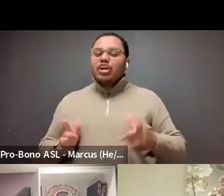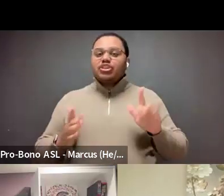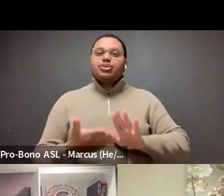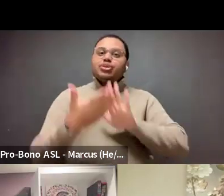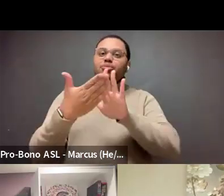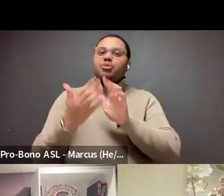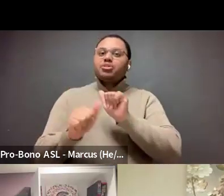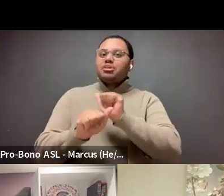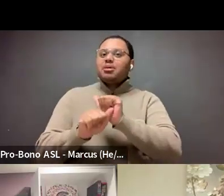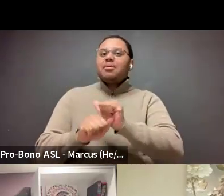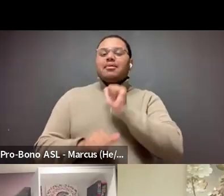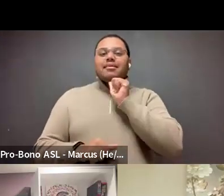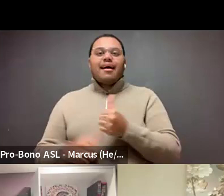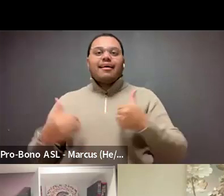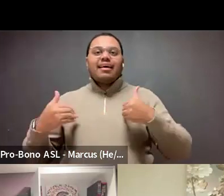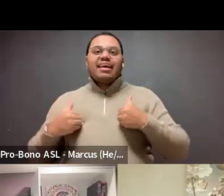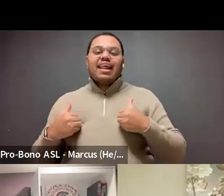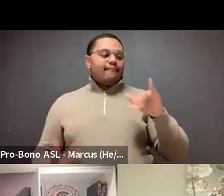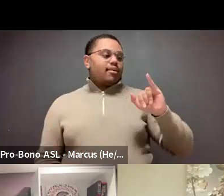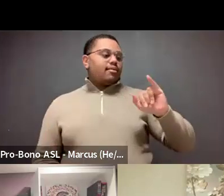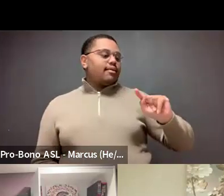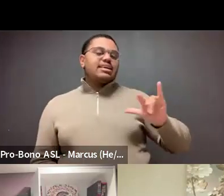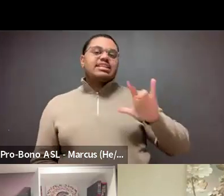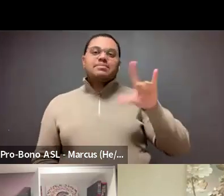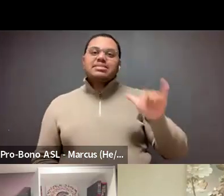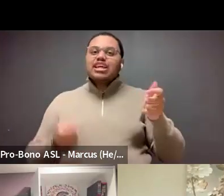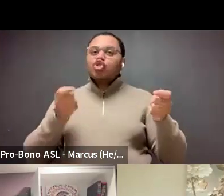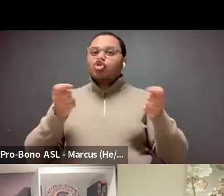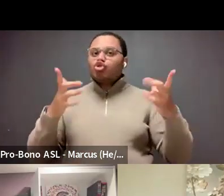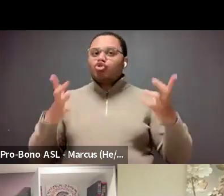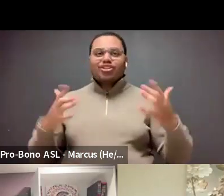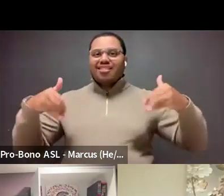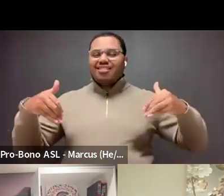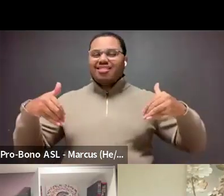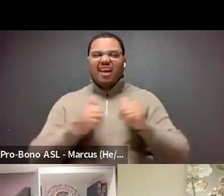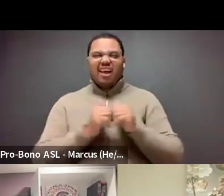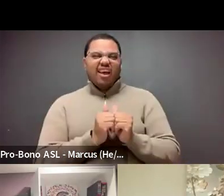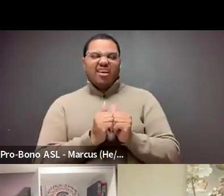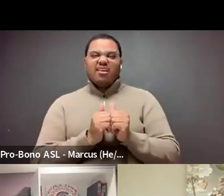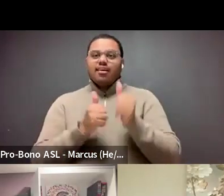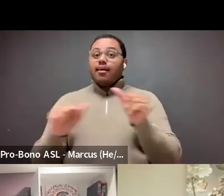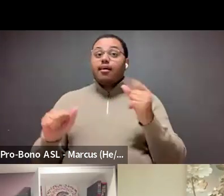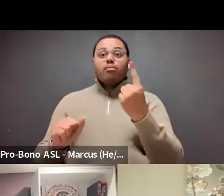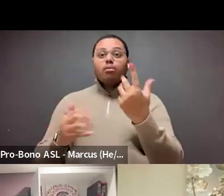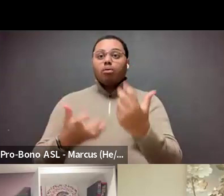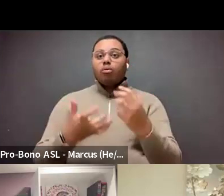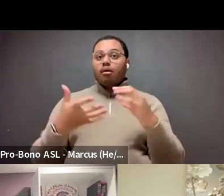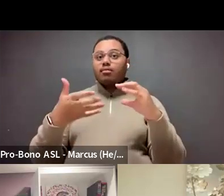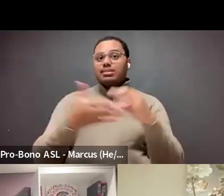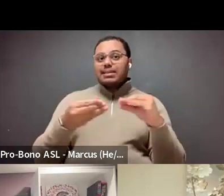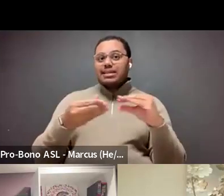job that doesn't have an intimacy director yet? Does anyone want to speak to